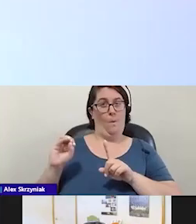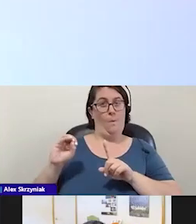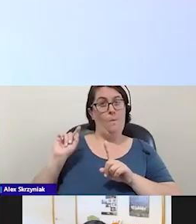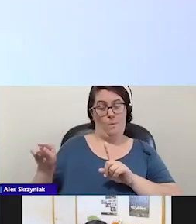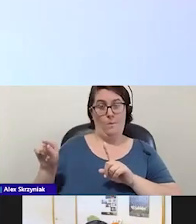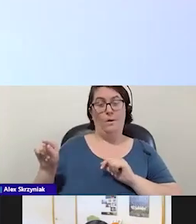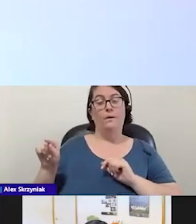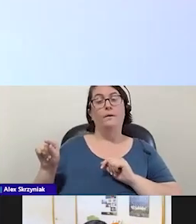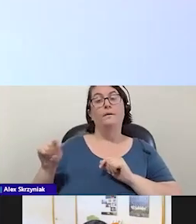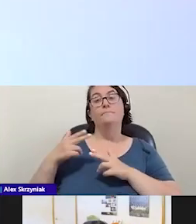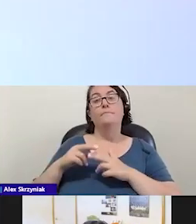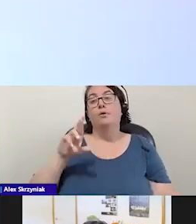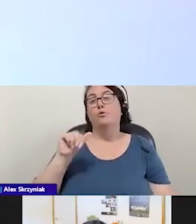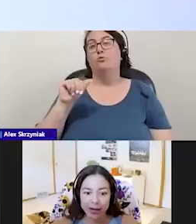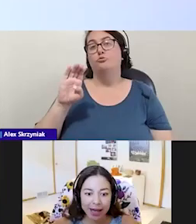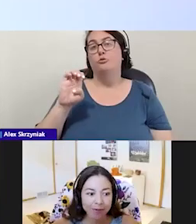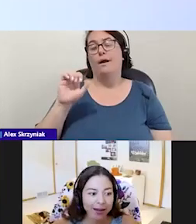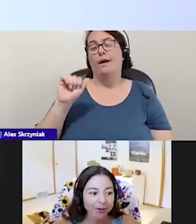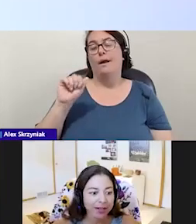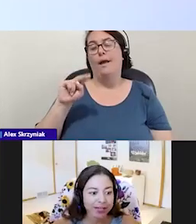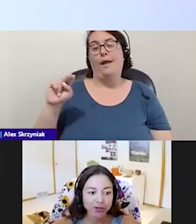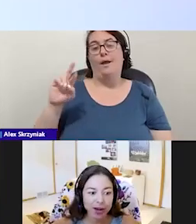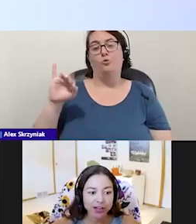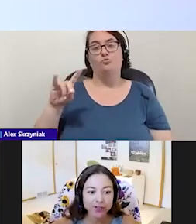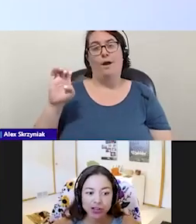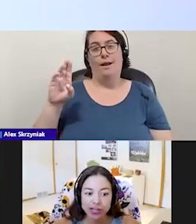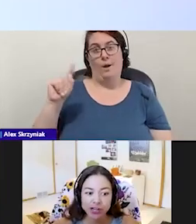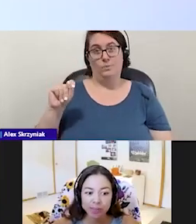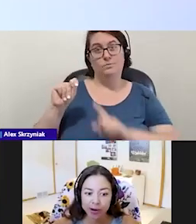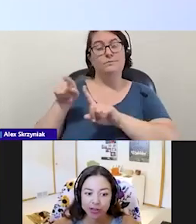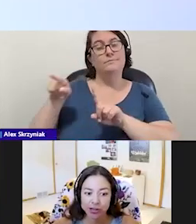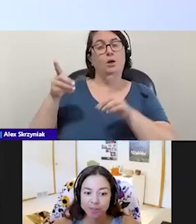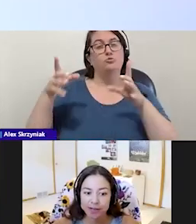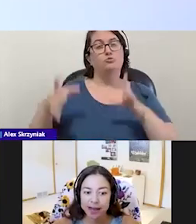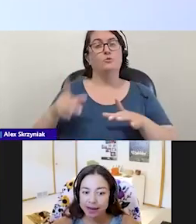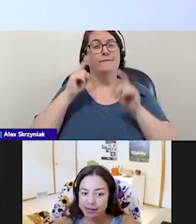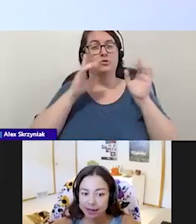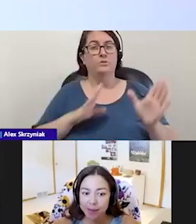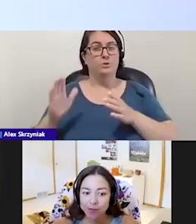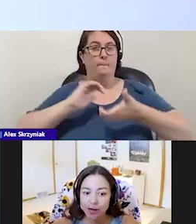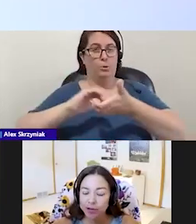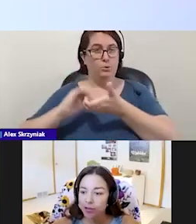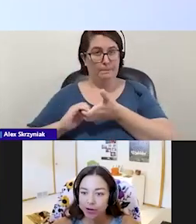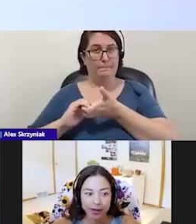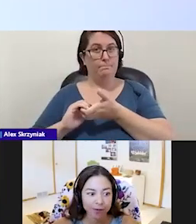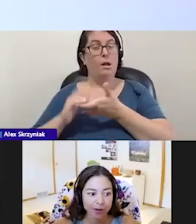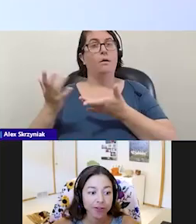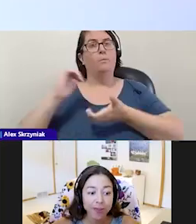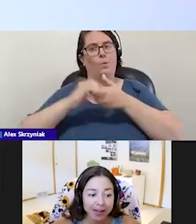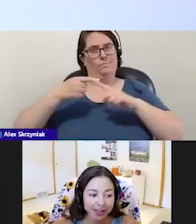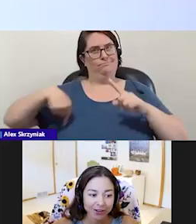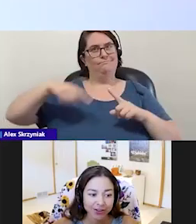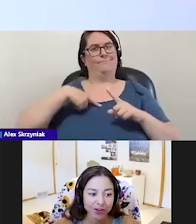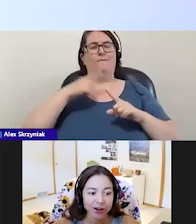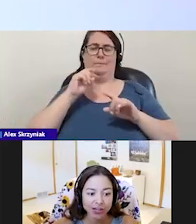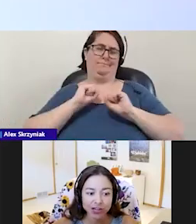Ontario is Rayanne Rideout. Rayanne Rideout is the Director of Strategic Partnerships and has collaborated with the Learning Network for